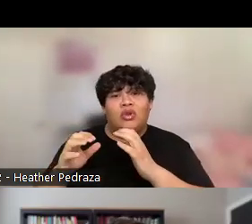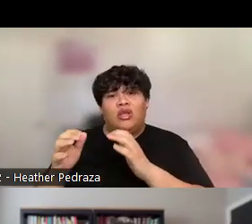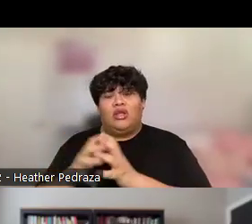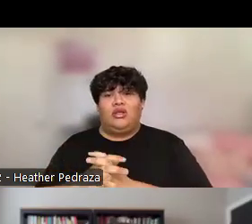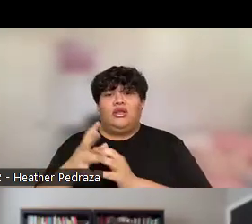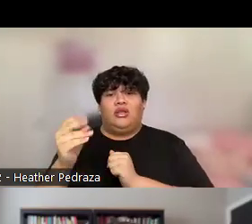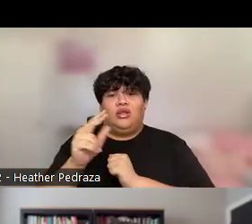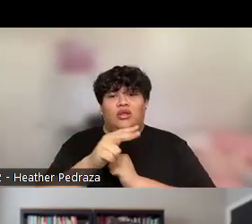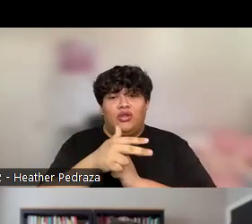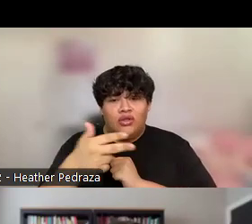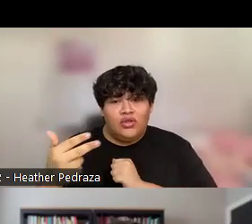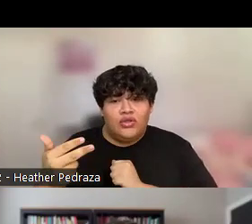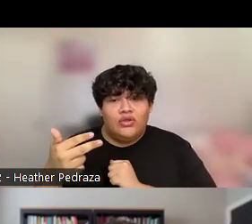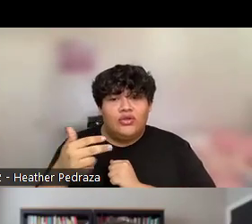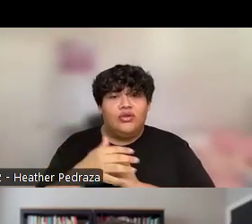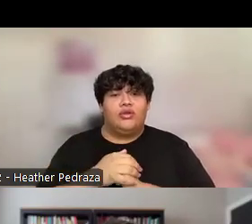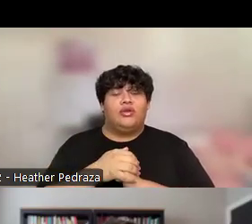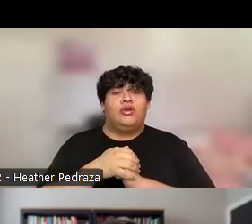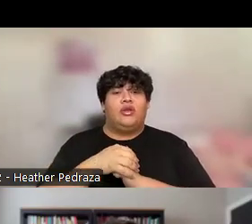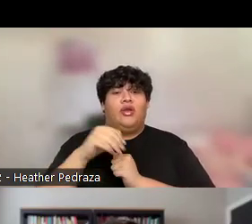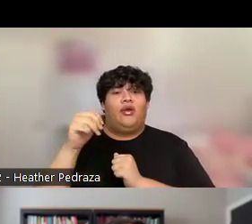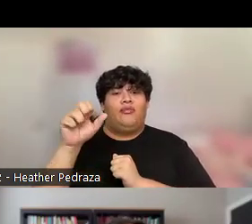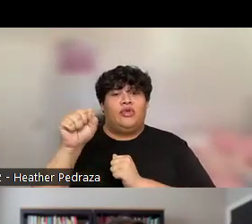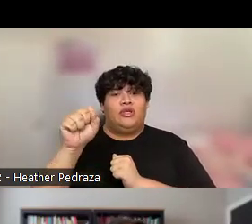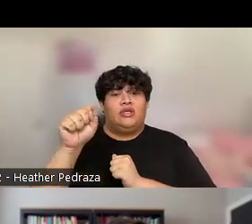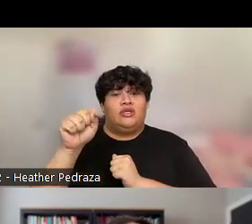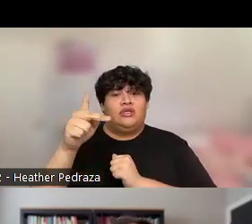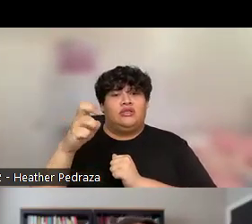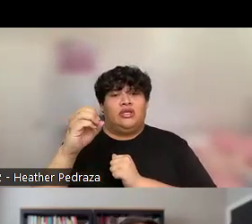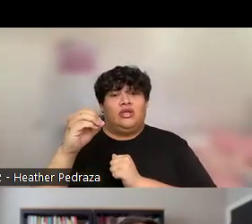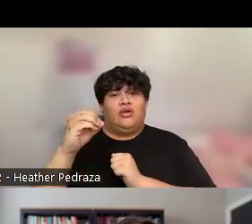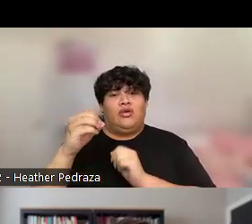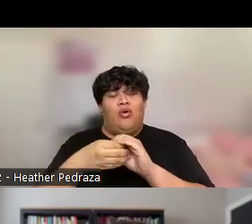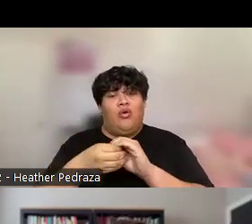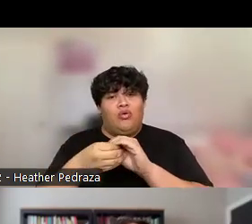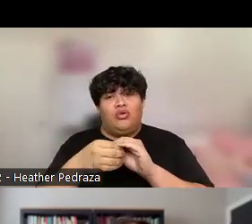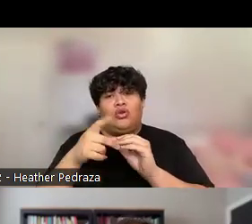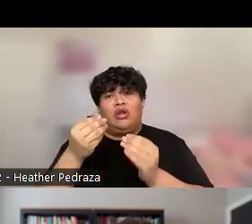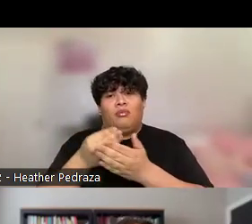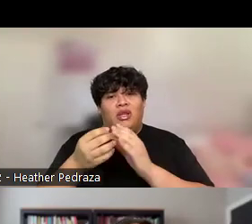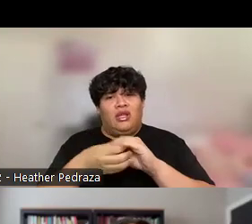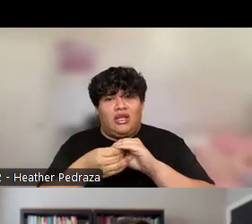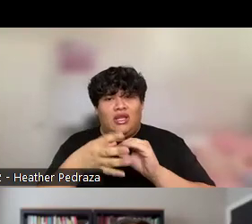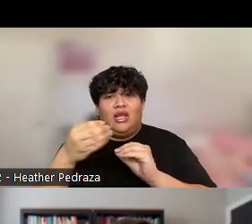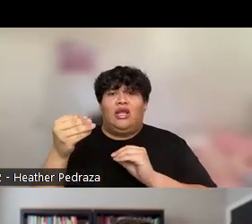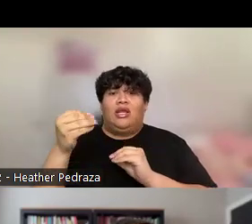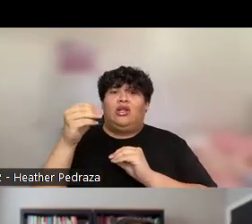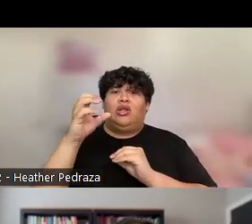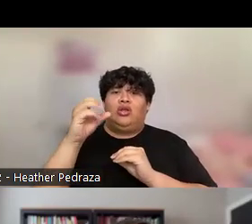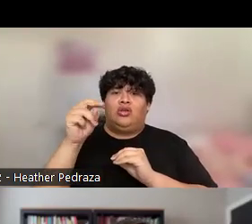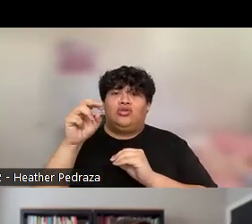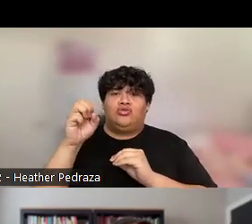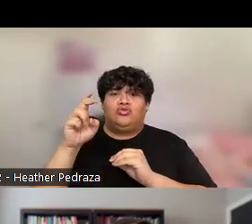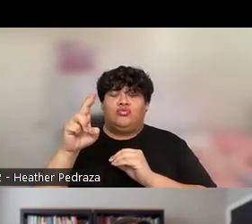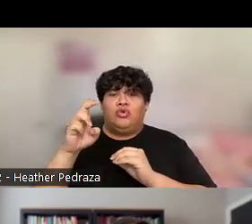Third, so stakeholder and consumer engagement. This is not just, is engagement happening, but how is it happening? Is it broad